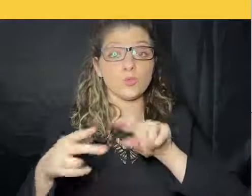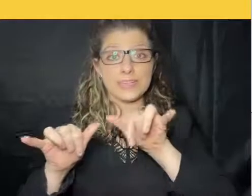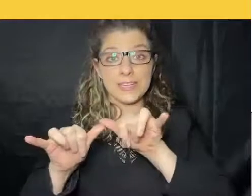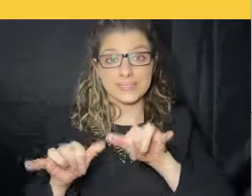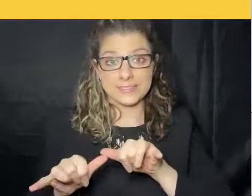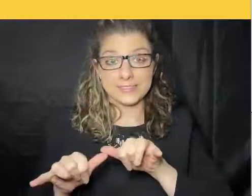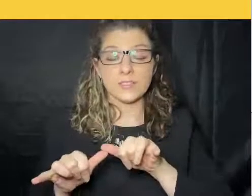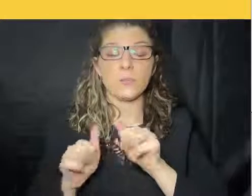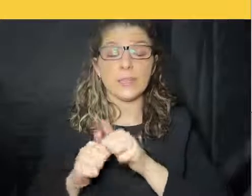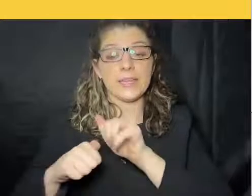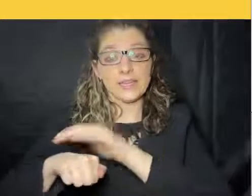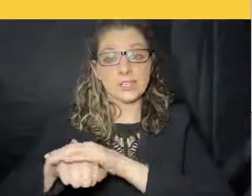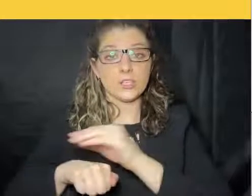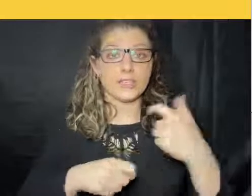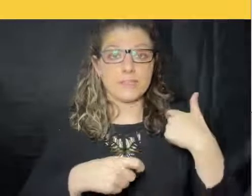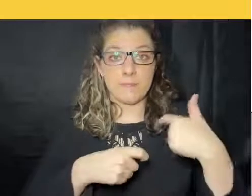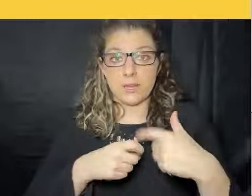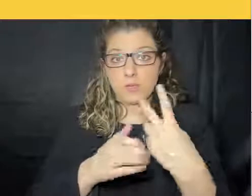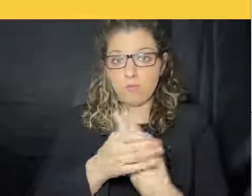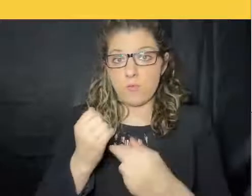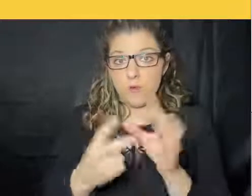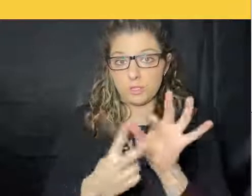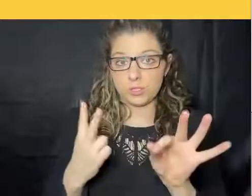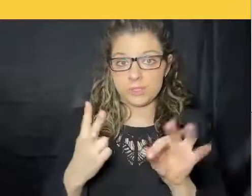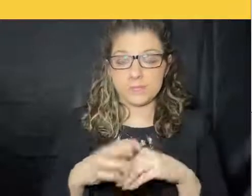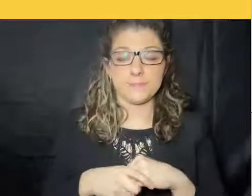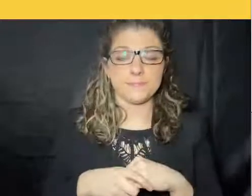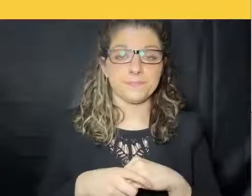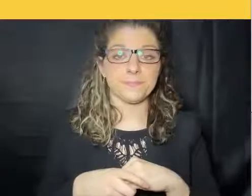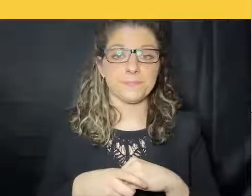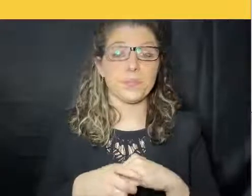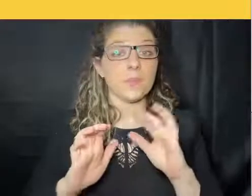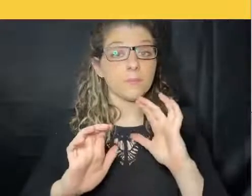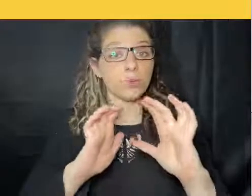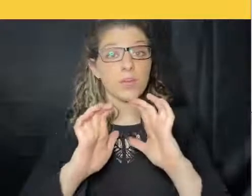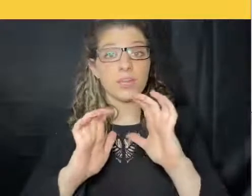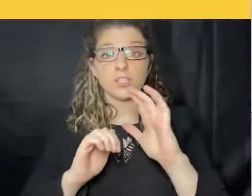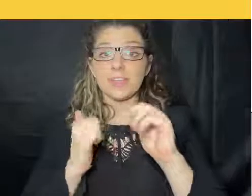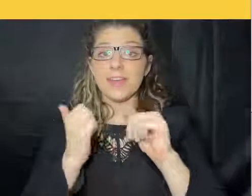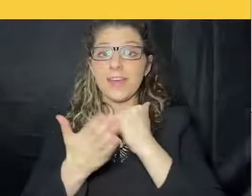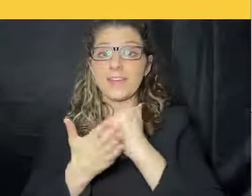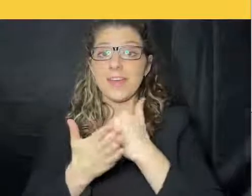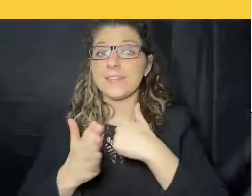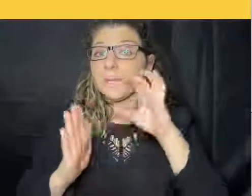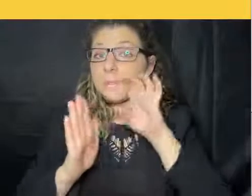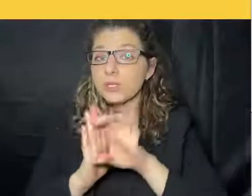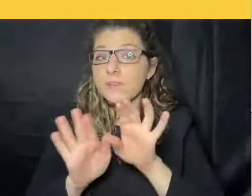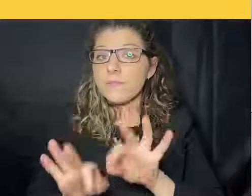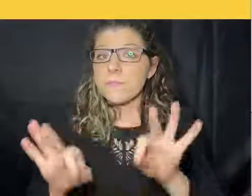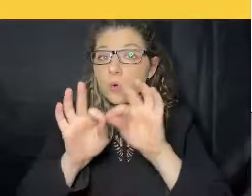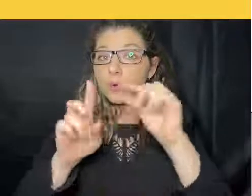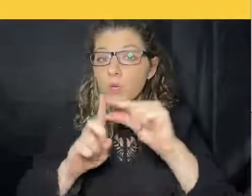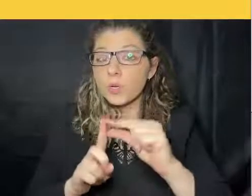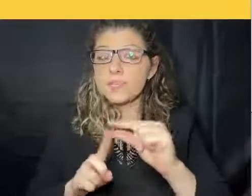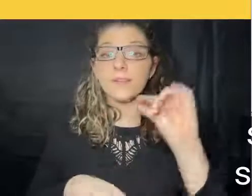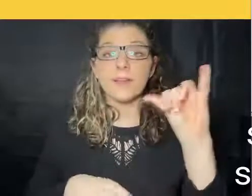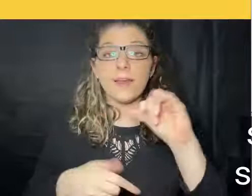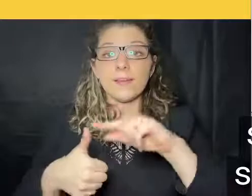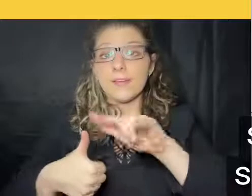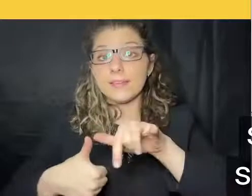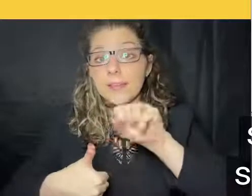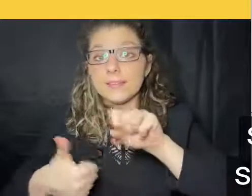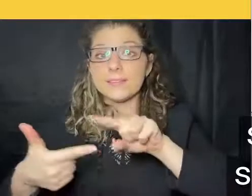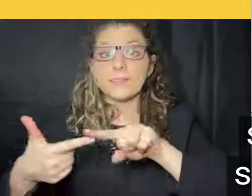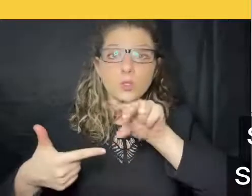2 different sizes, with English and Spanish vocabulary options. The communication aid has pictures of important words such